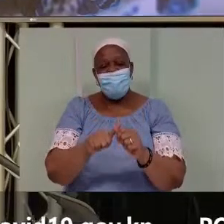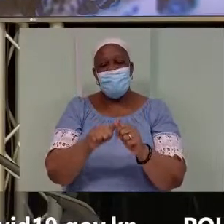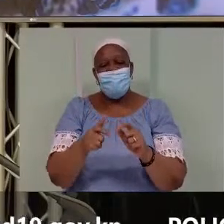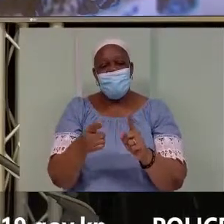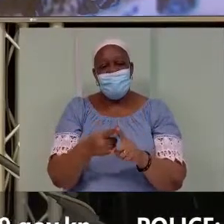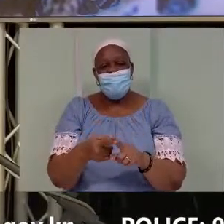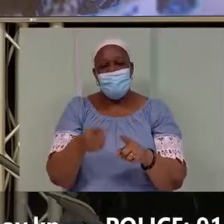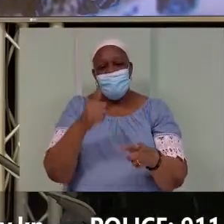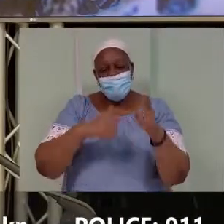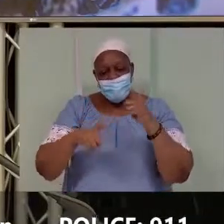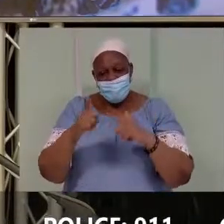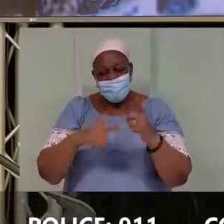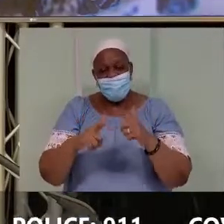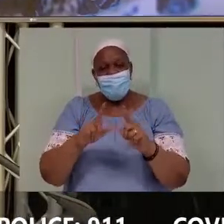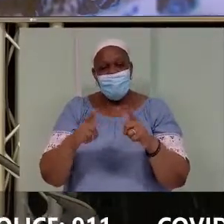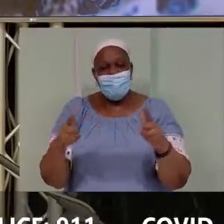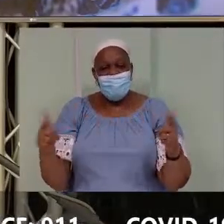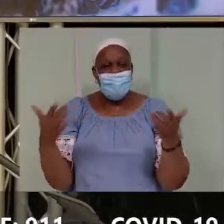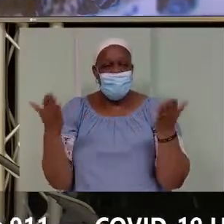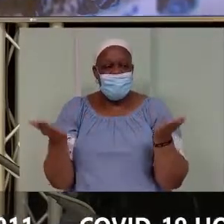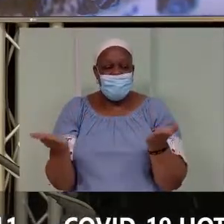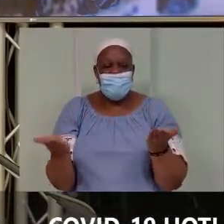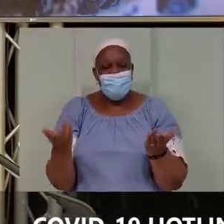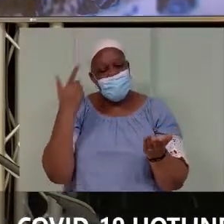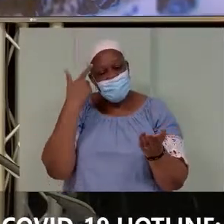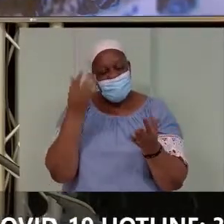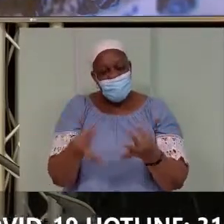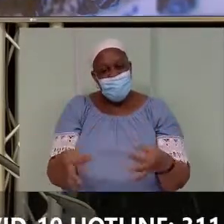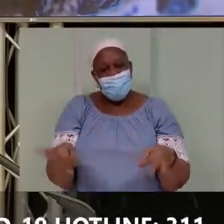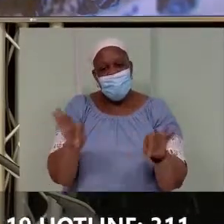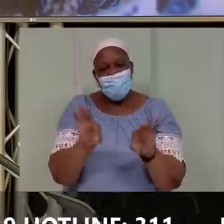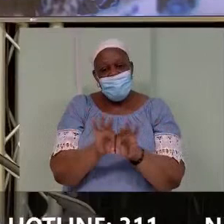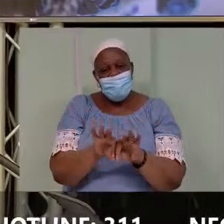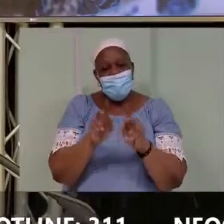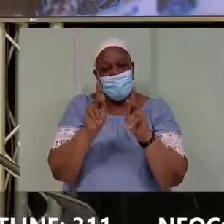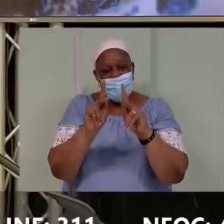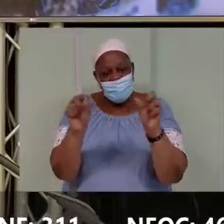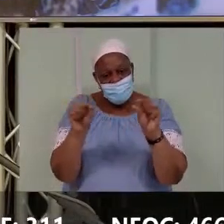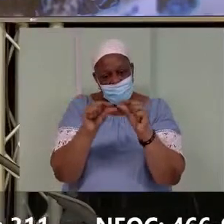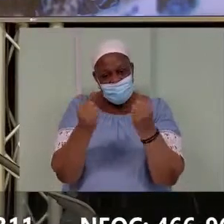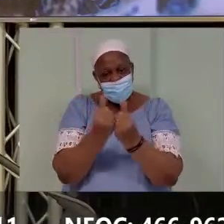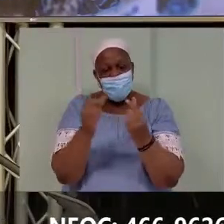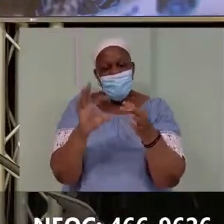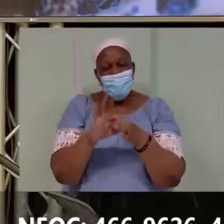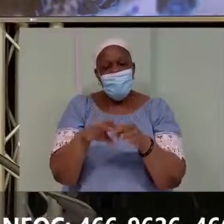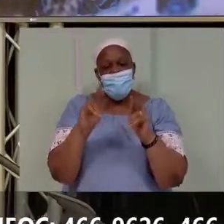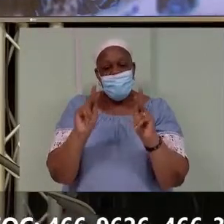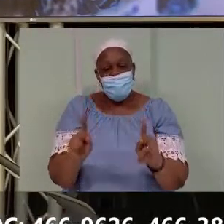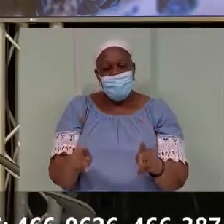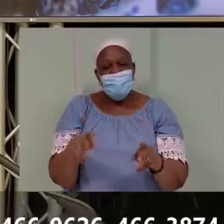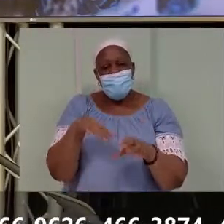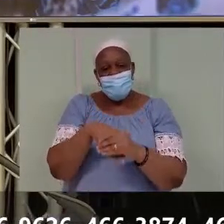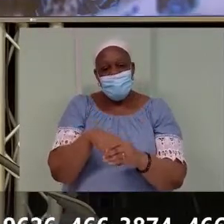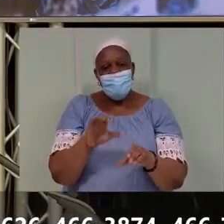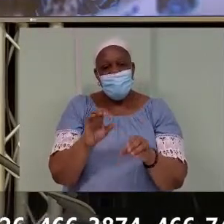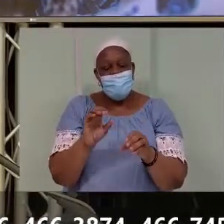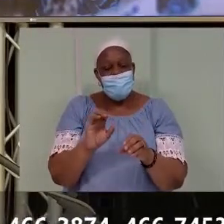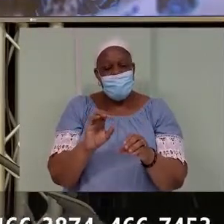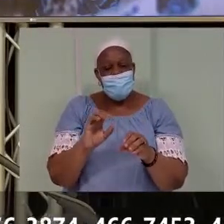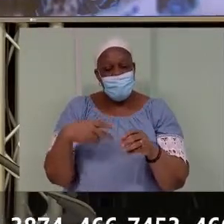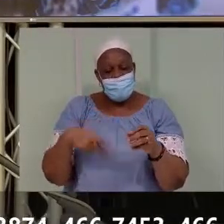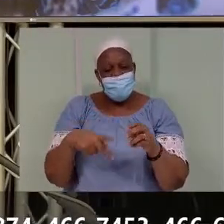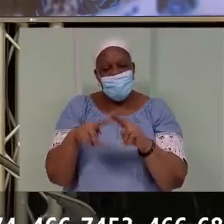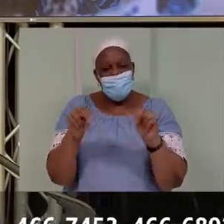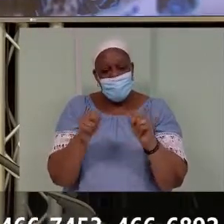providing sign language here for a very important group in our society. We